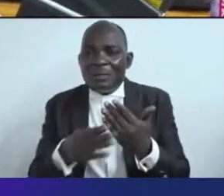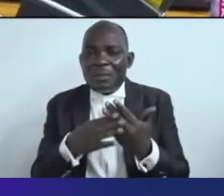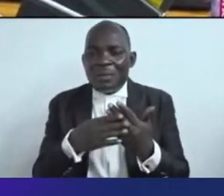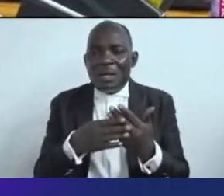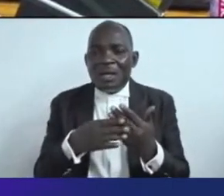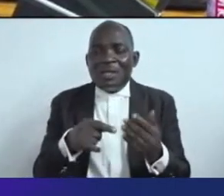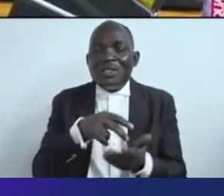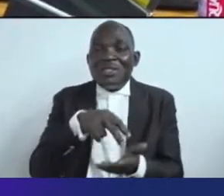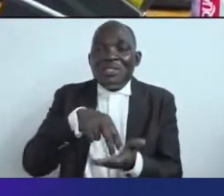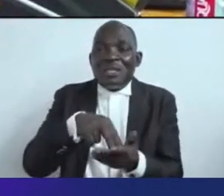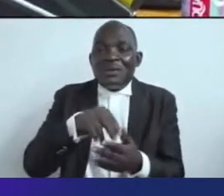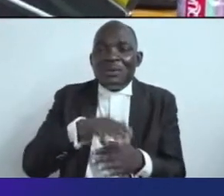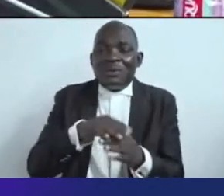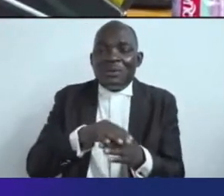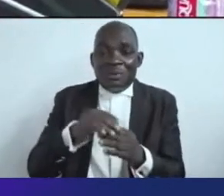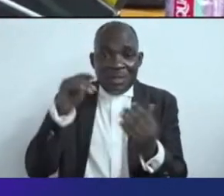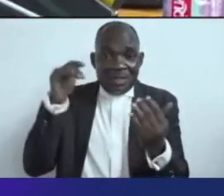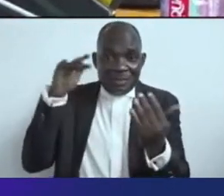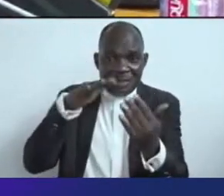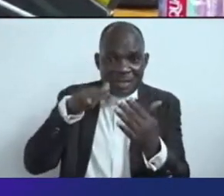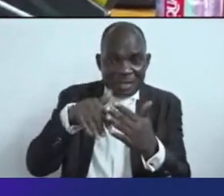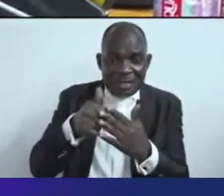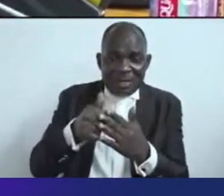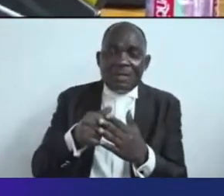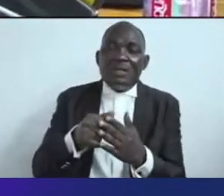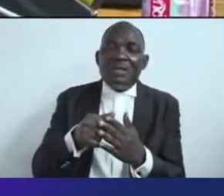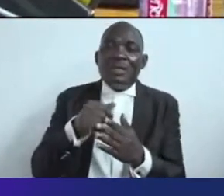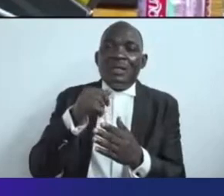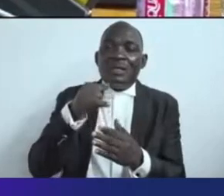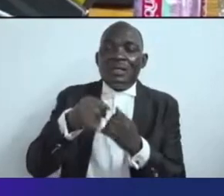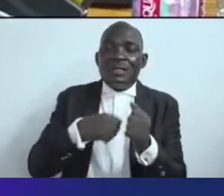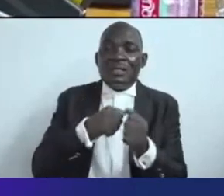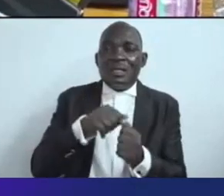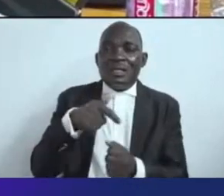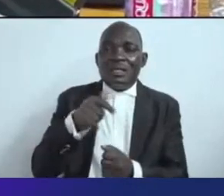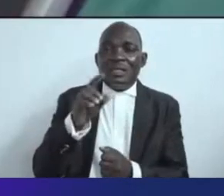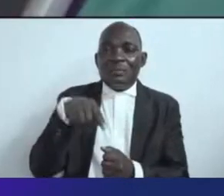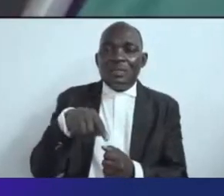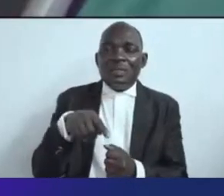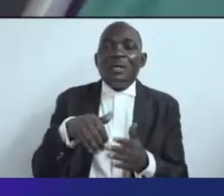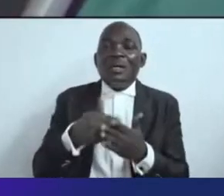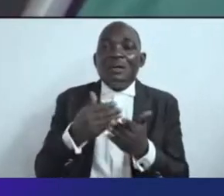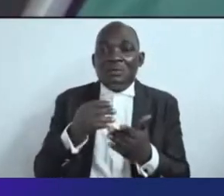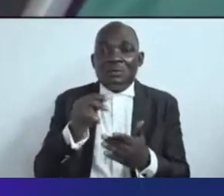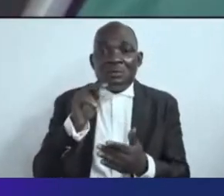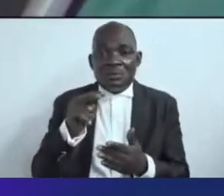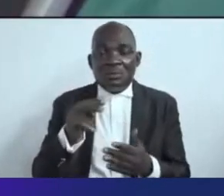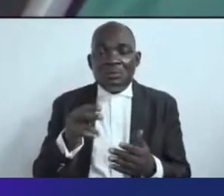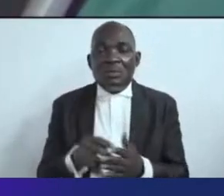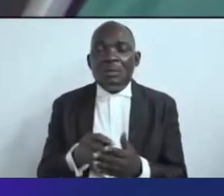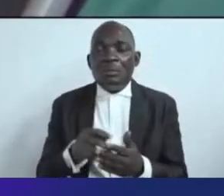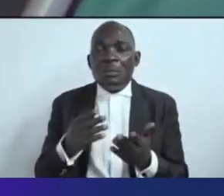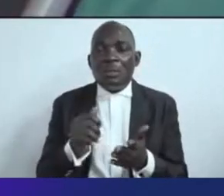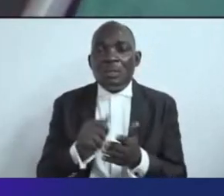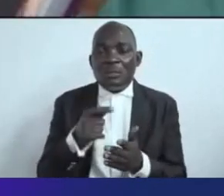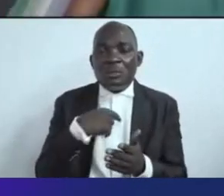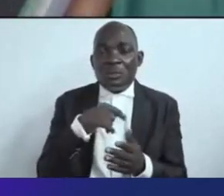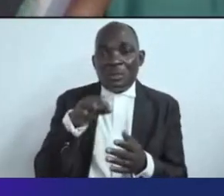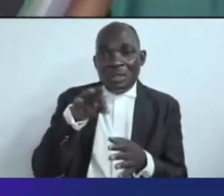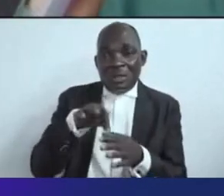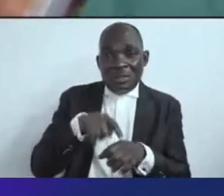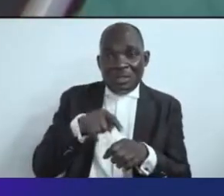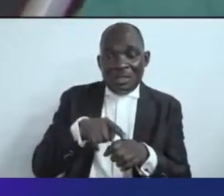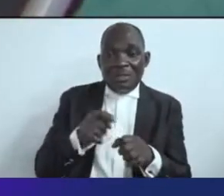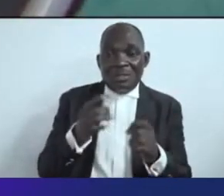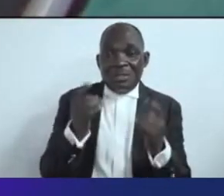position or expectation of how NDA GDP is going to be like? And whether the uncertainty of election puts any